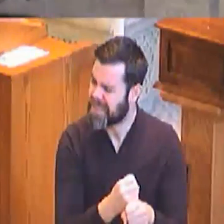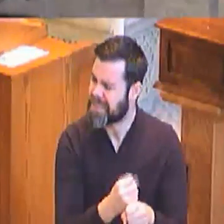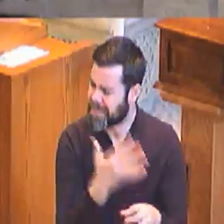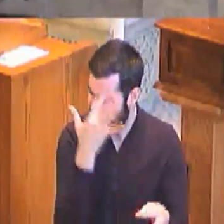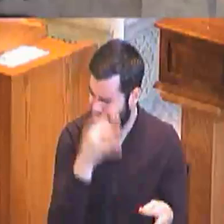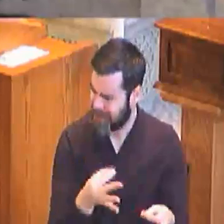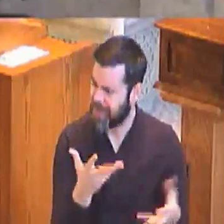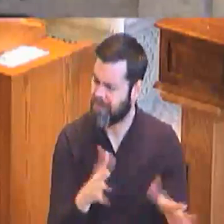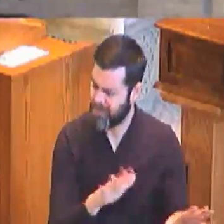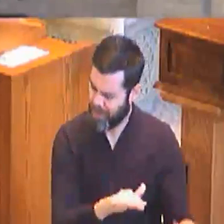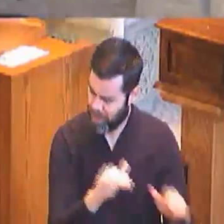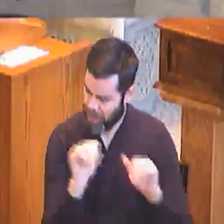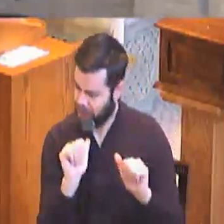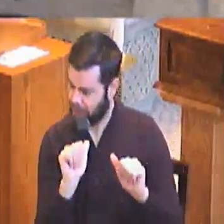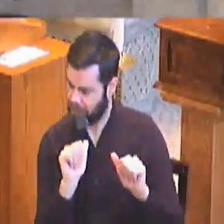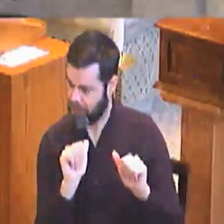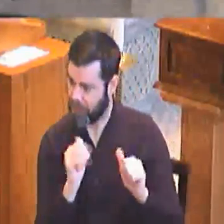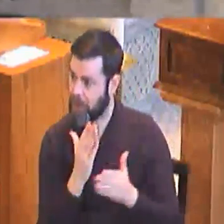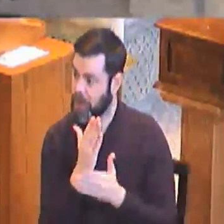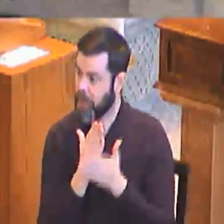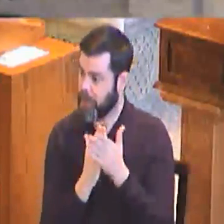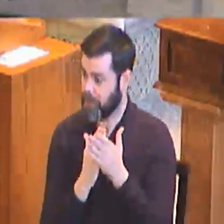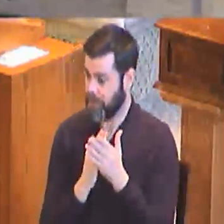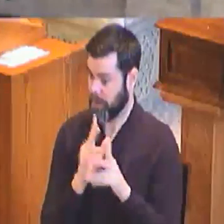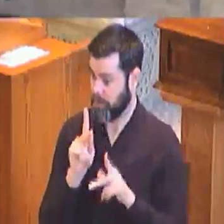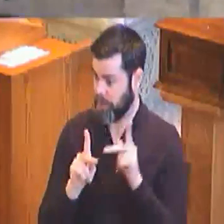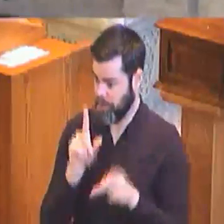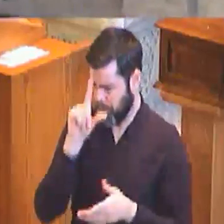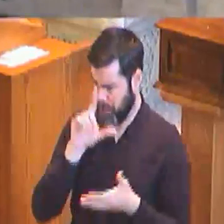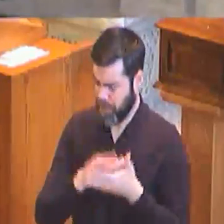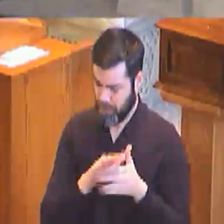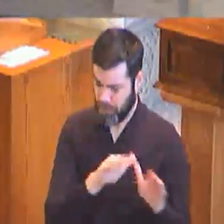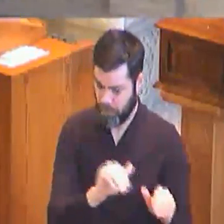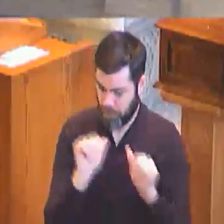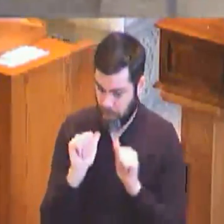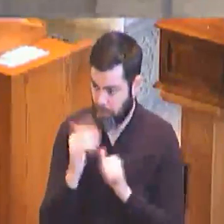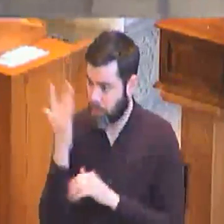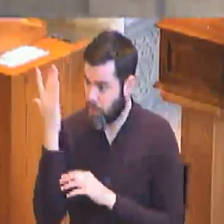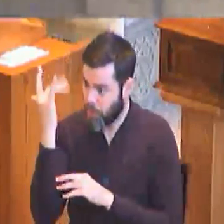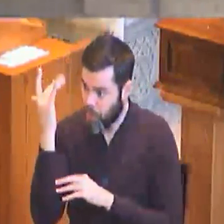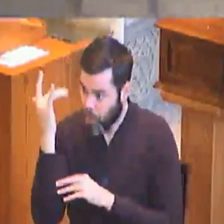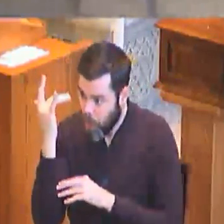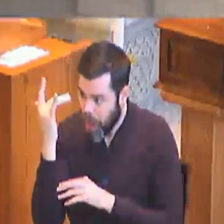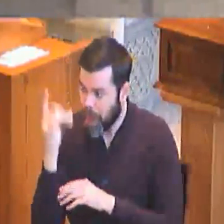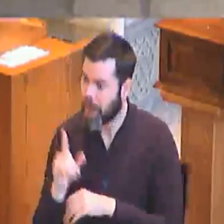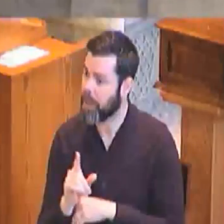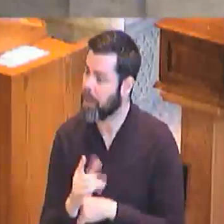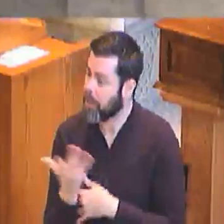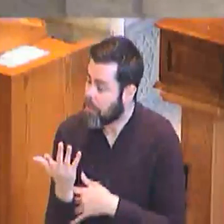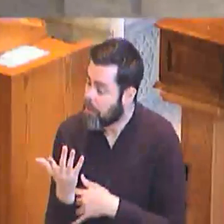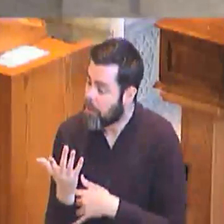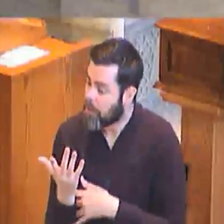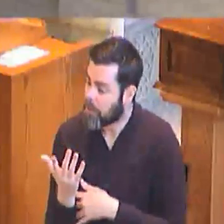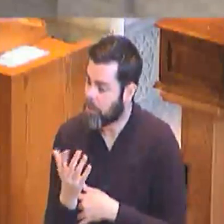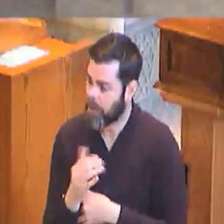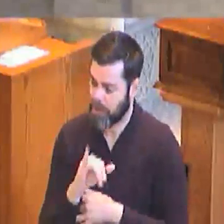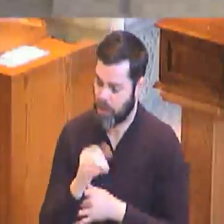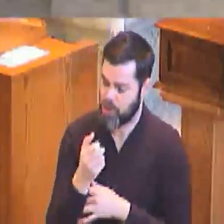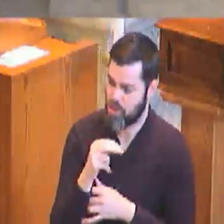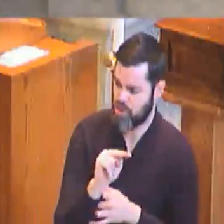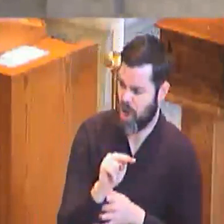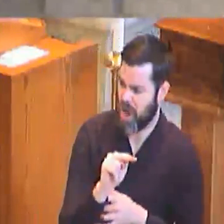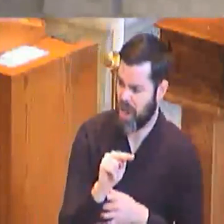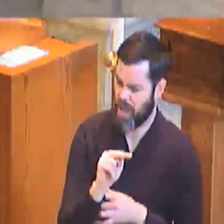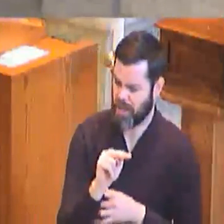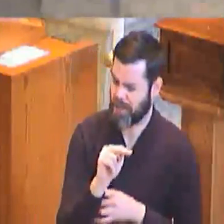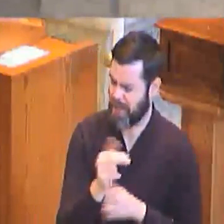some theologians believe that Jesus left Jerusalem during that time because he was still in the shadow of John the Baptist, and Jesus